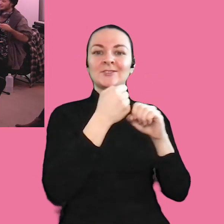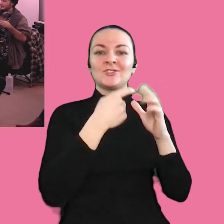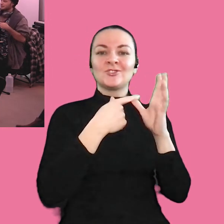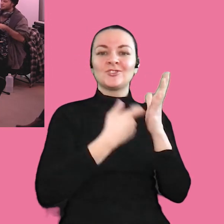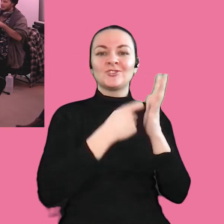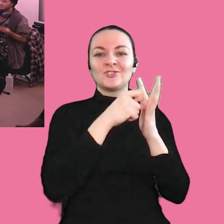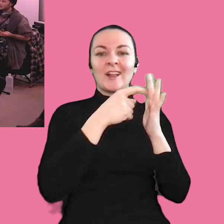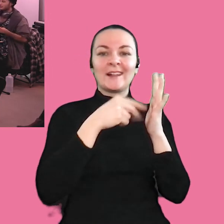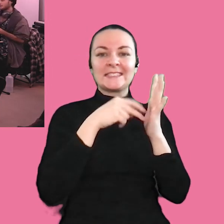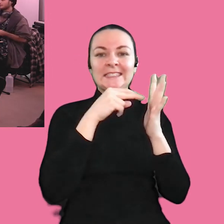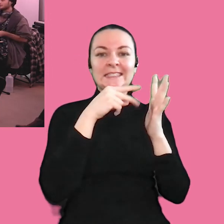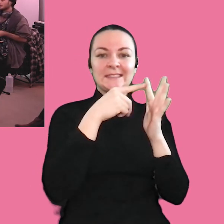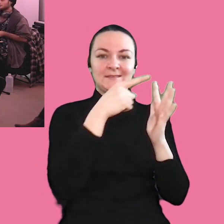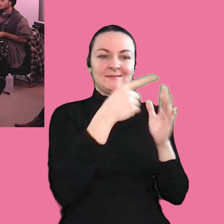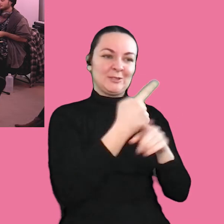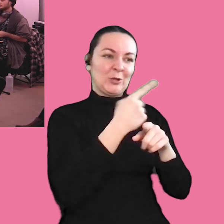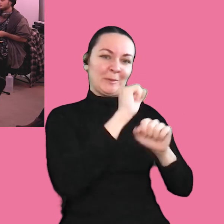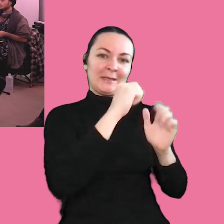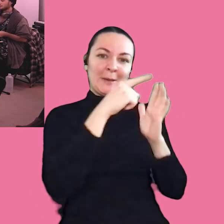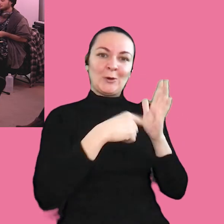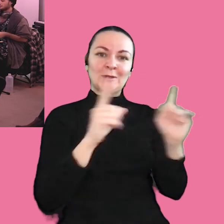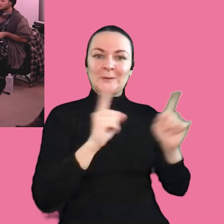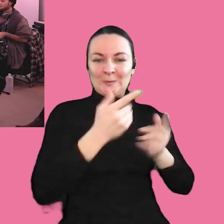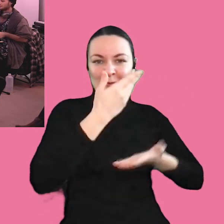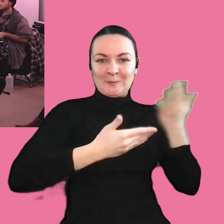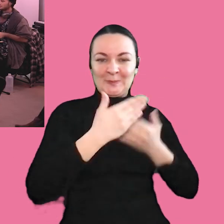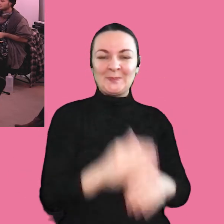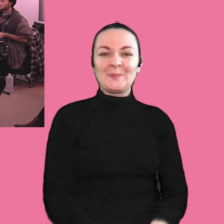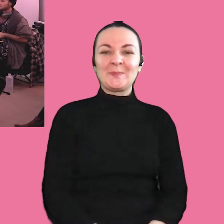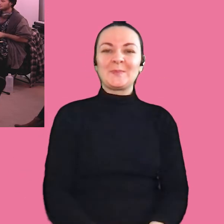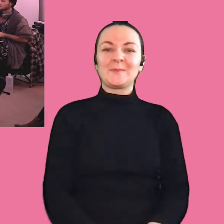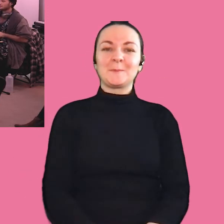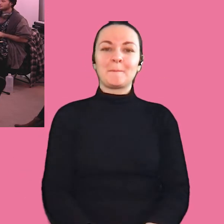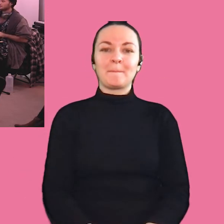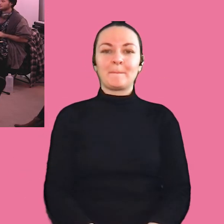Geraldine explain a bit about their project and what they're up to.